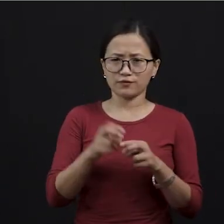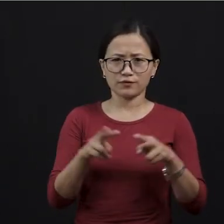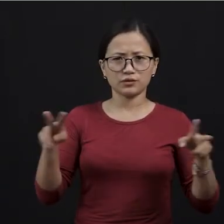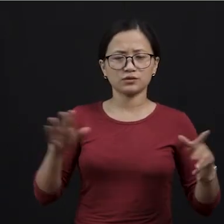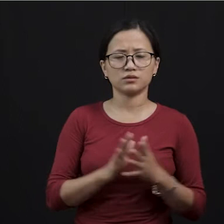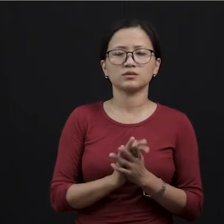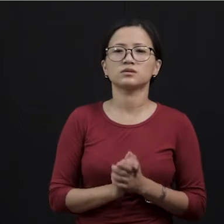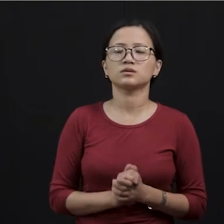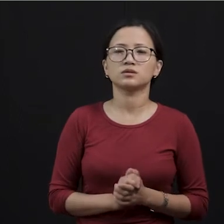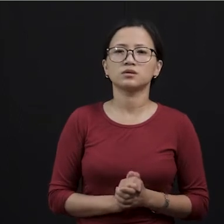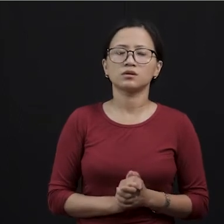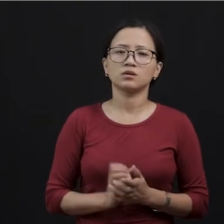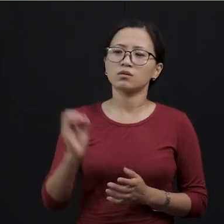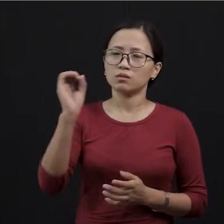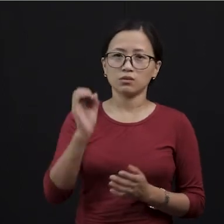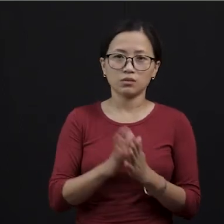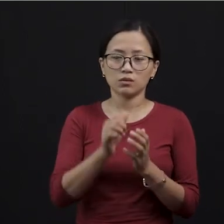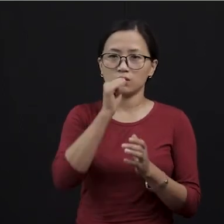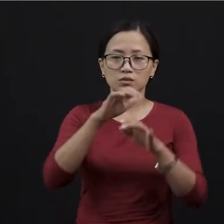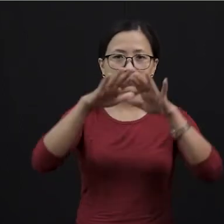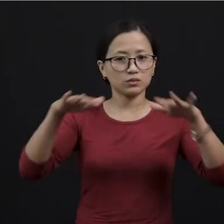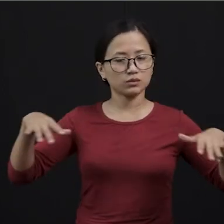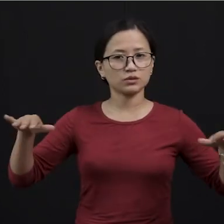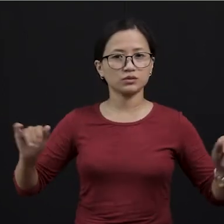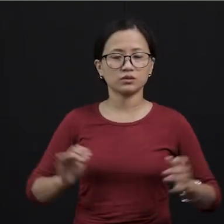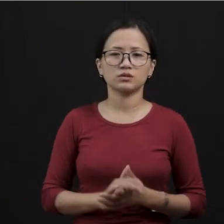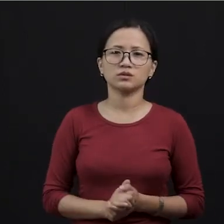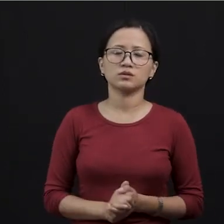Pacific Ocean, all these oceans, we cannot drink water from them. Why?